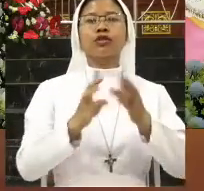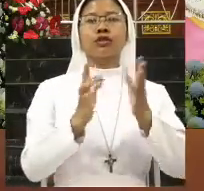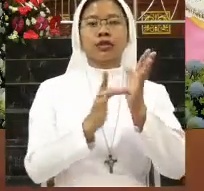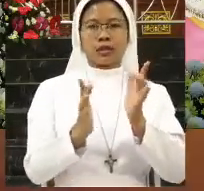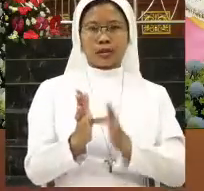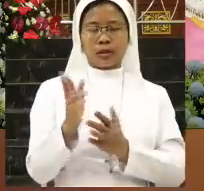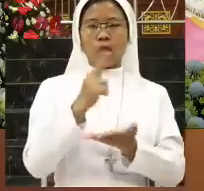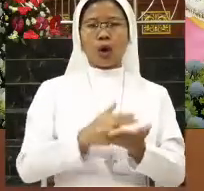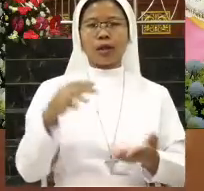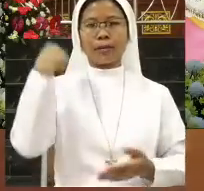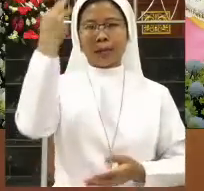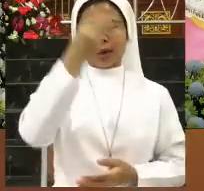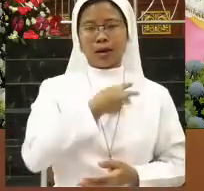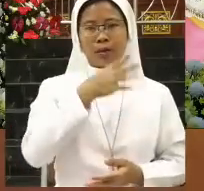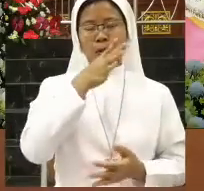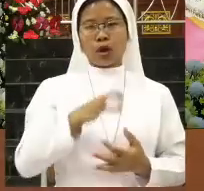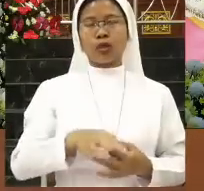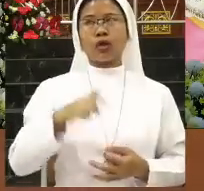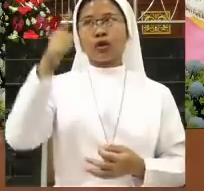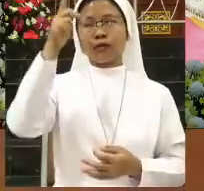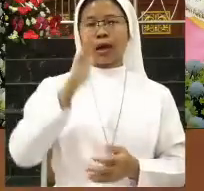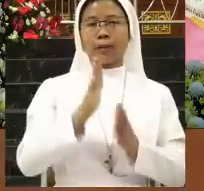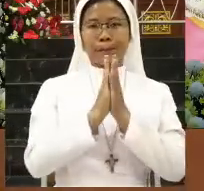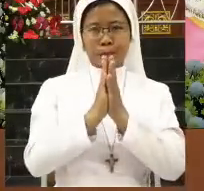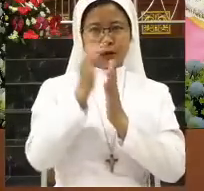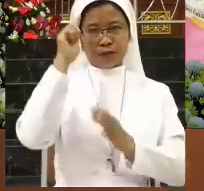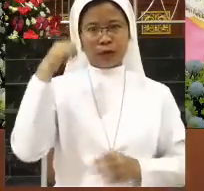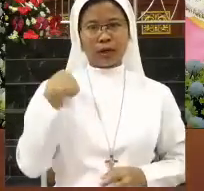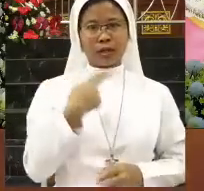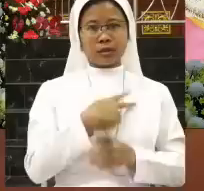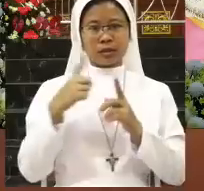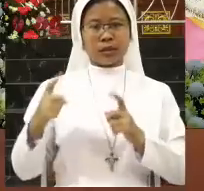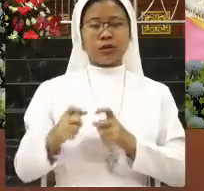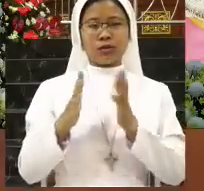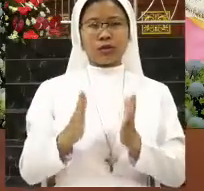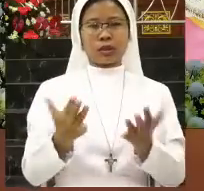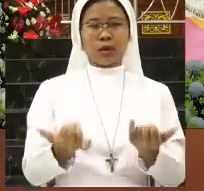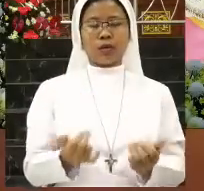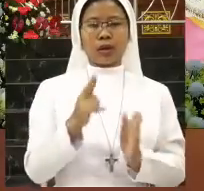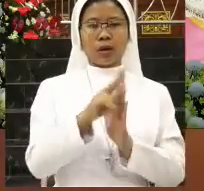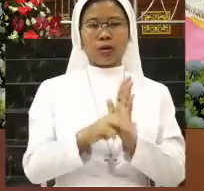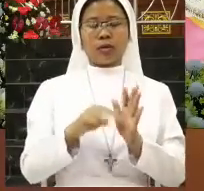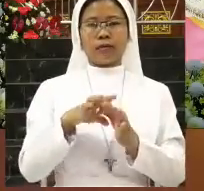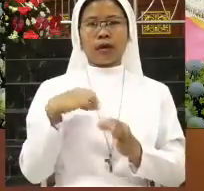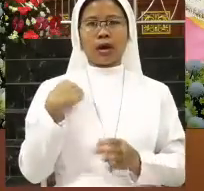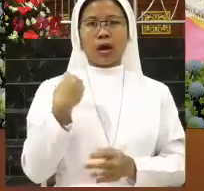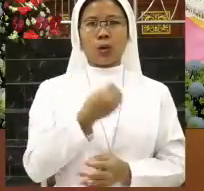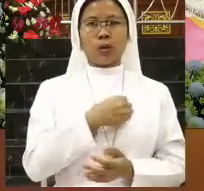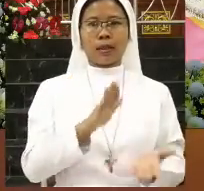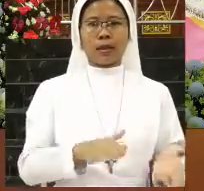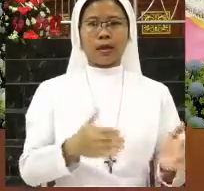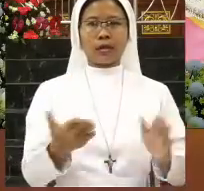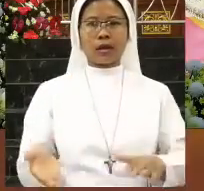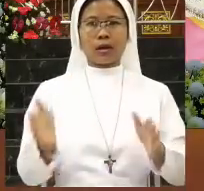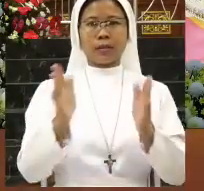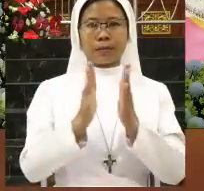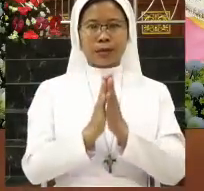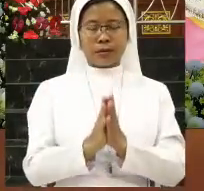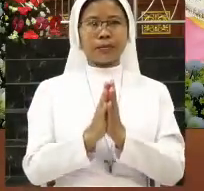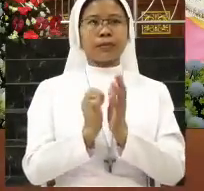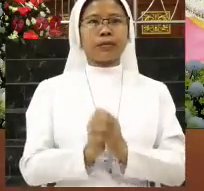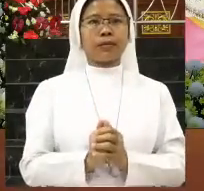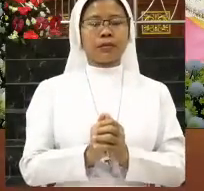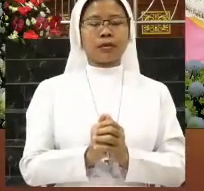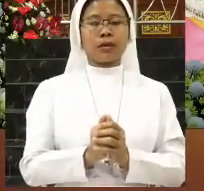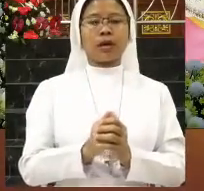womb, Jesus. Holy Mary, Mother of God, pray for us sinners, now and at the hour of our death. Amen. Aqueduct